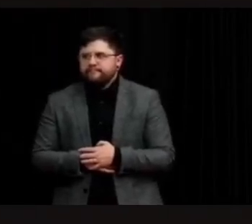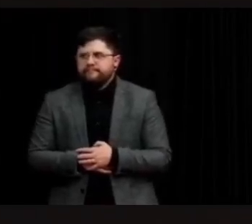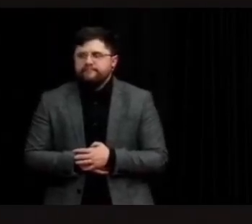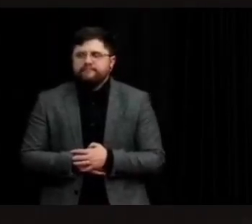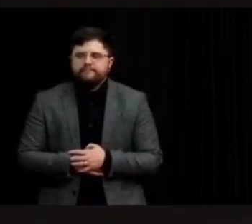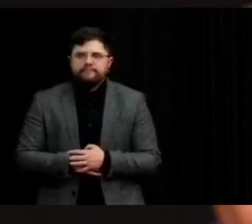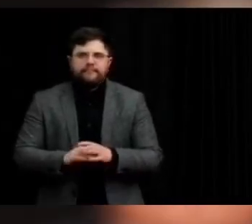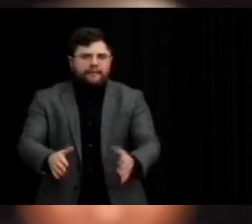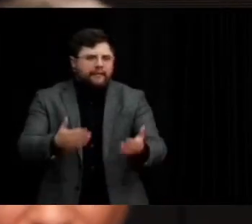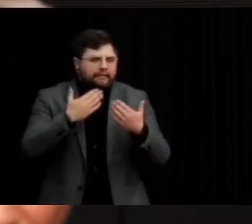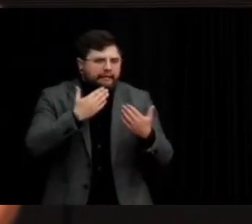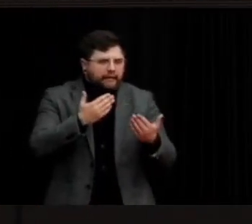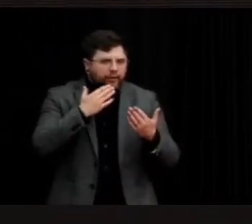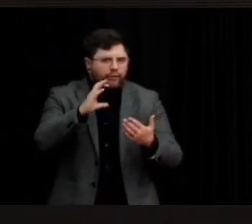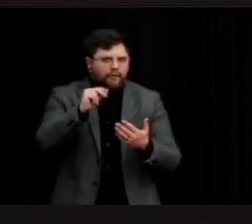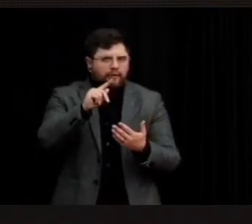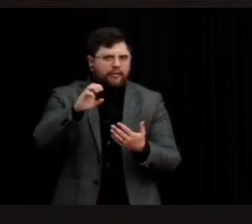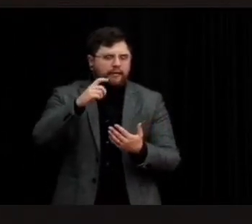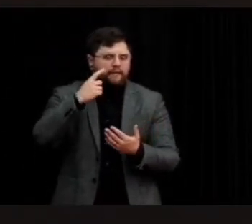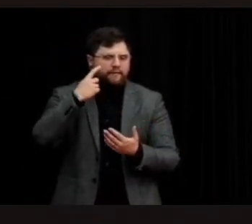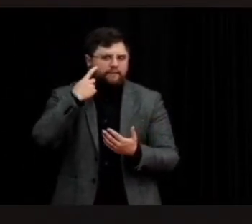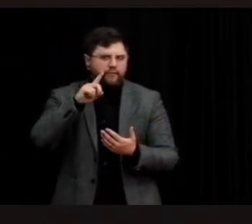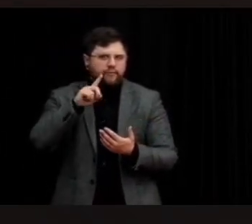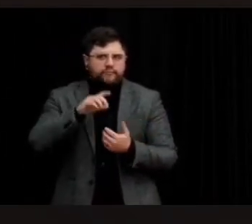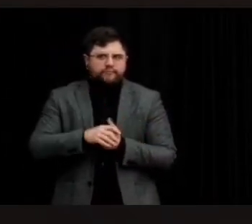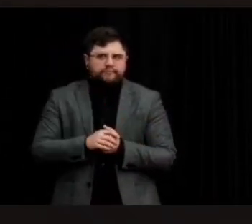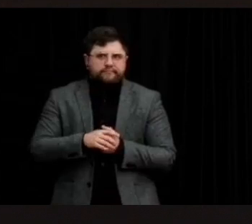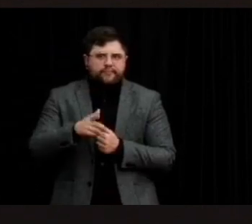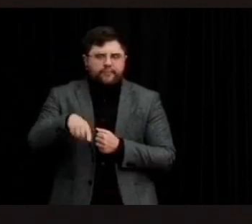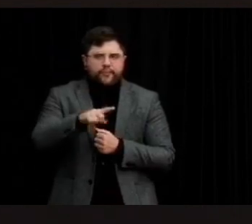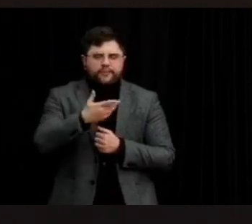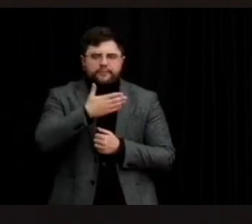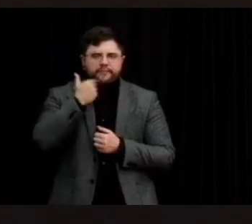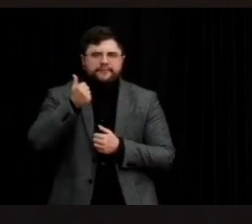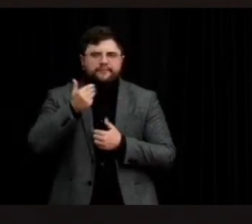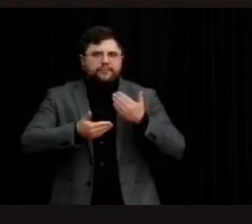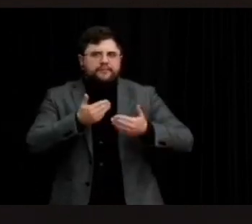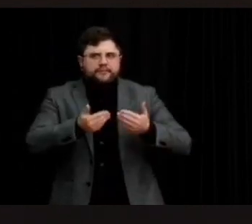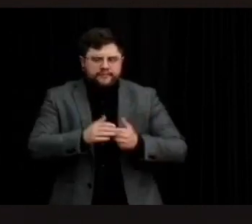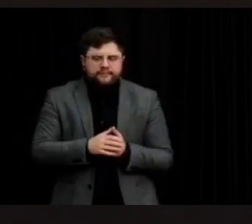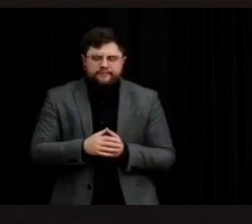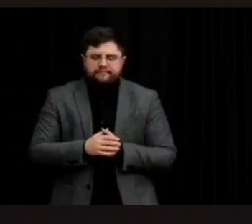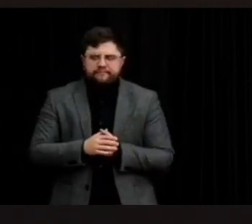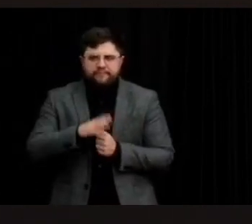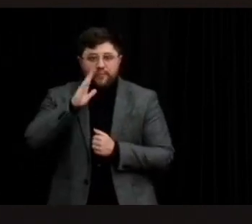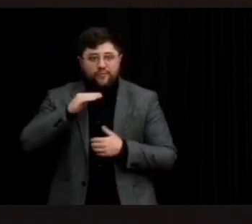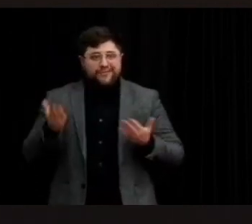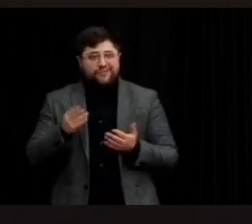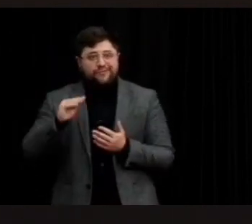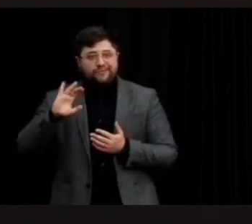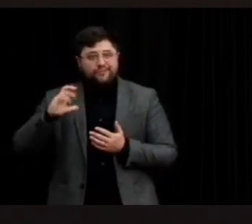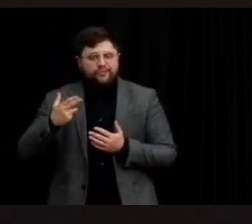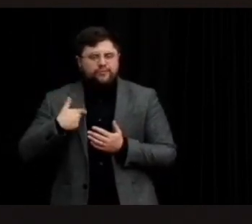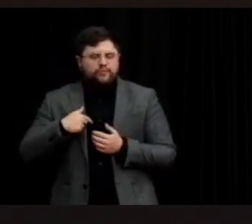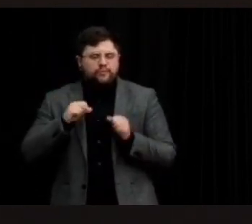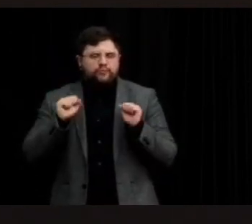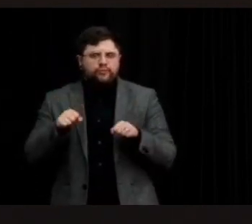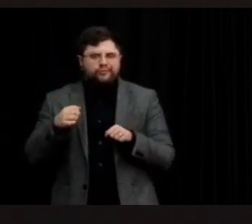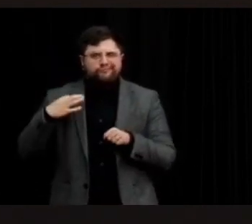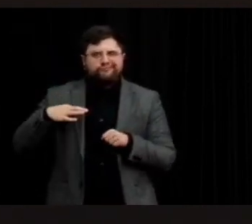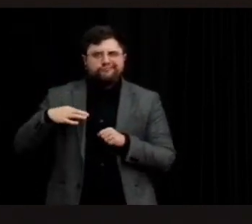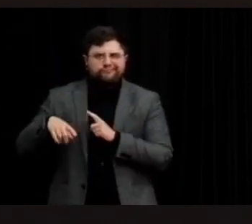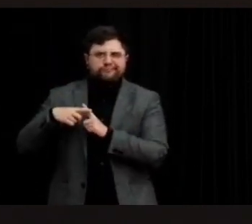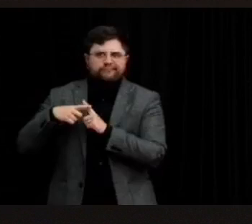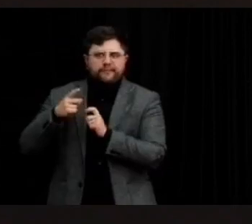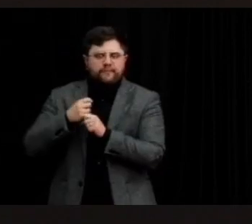Thank you very much, Colette, for those best practices. I'm sure that here in Michigan we could benefit from many of